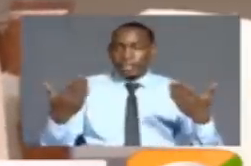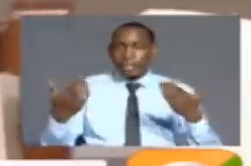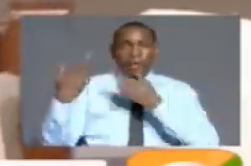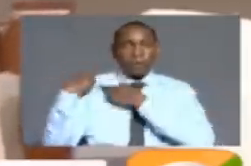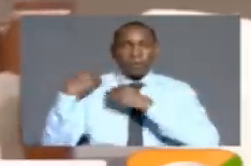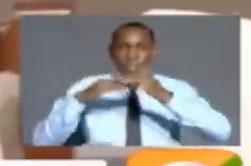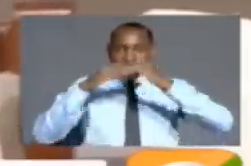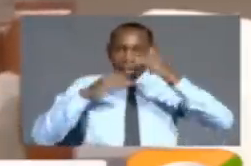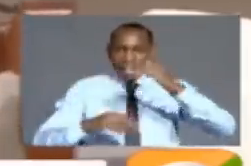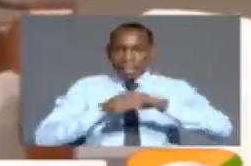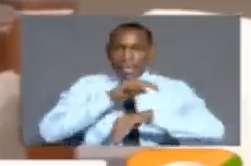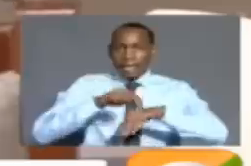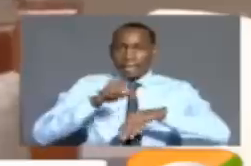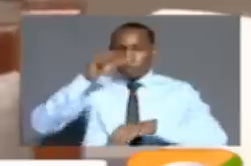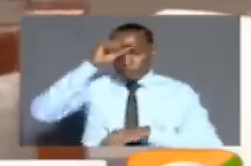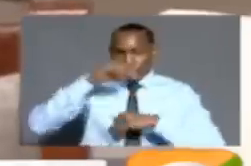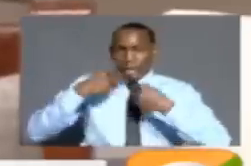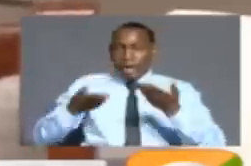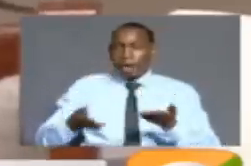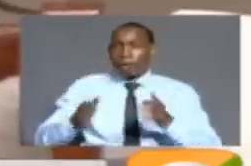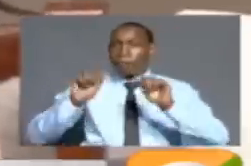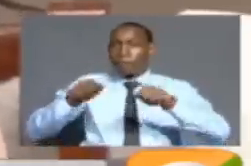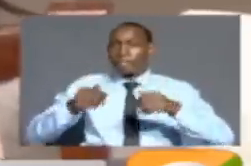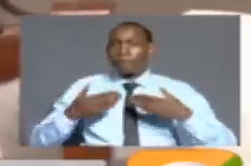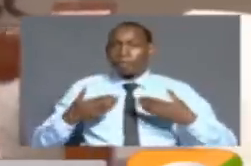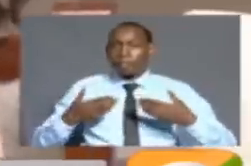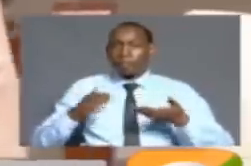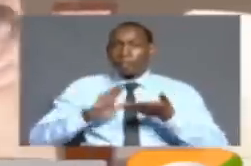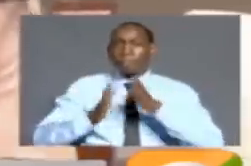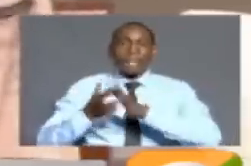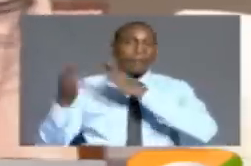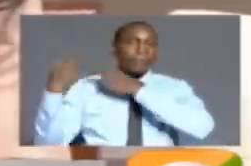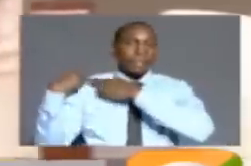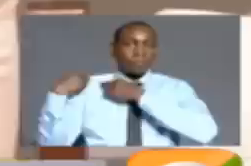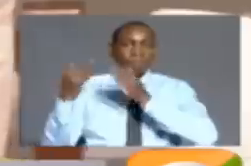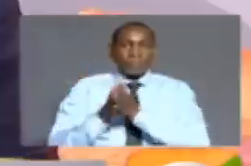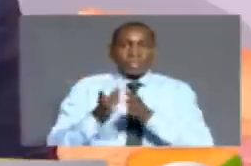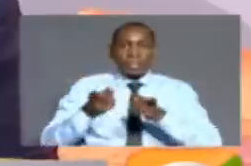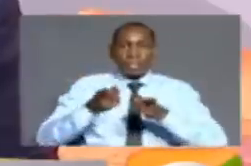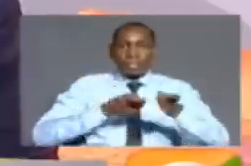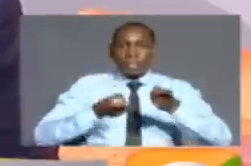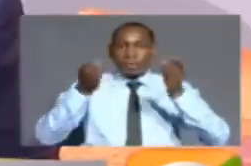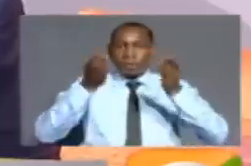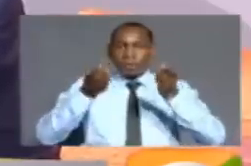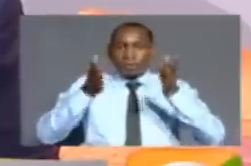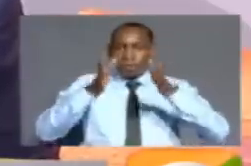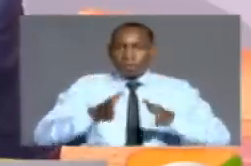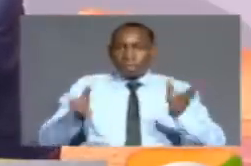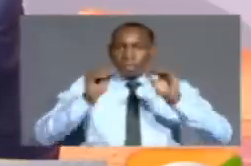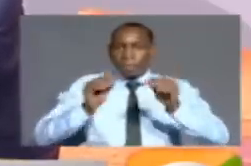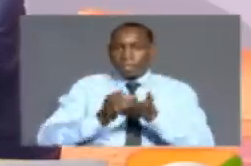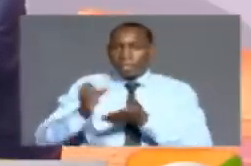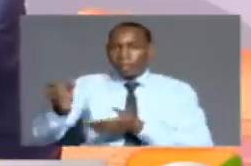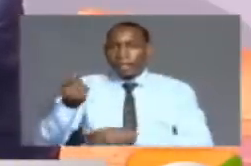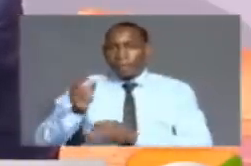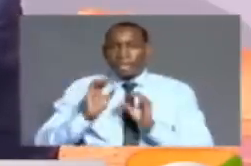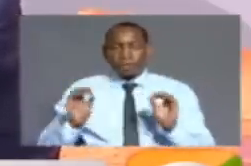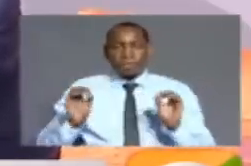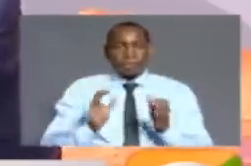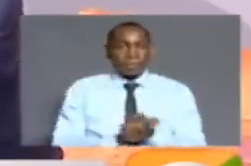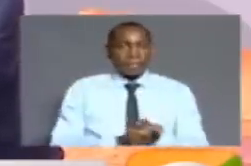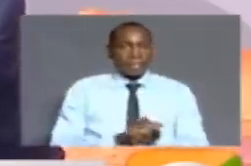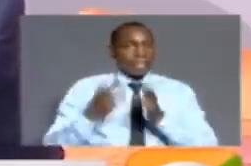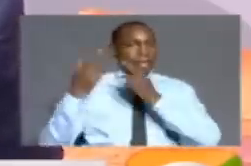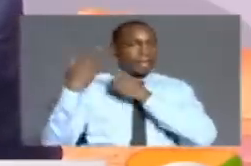are under the national government, how would you hold him responsible? Well, he cannot. Let me the tell control you, of budget I would never give him I would money hold him that. Responsible because of one thing. Mm-hmm.